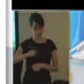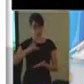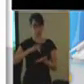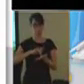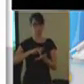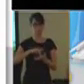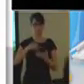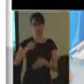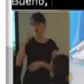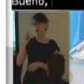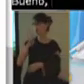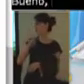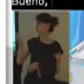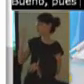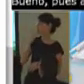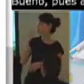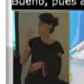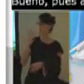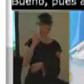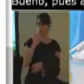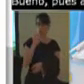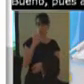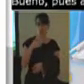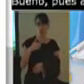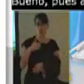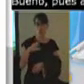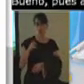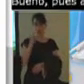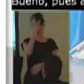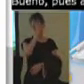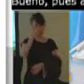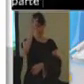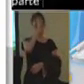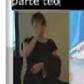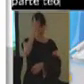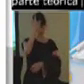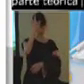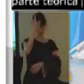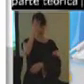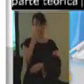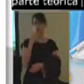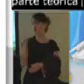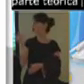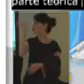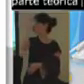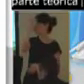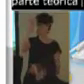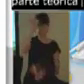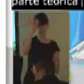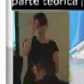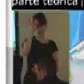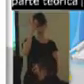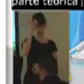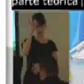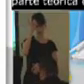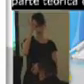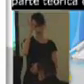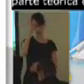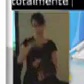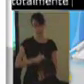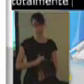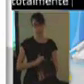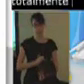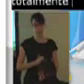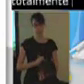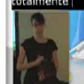unit. So here we have the theoretical part, for example, which was developed